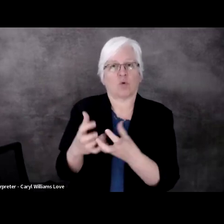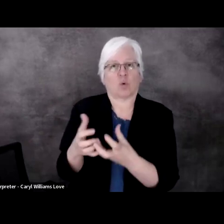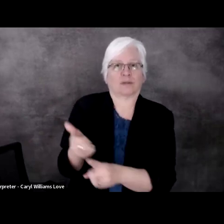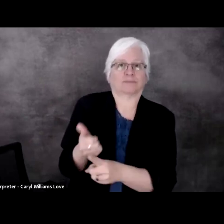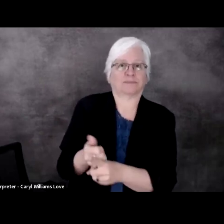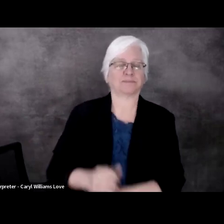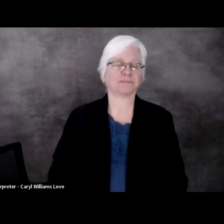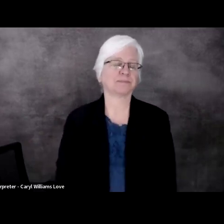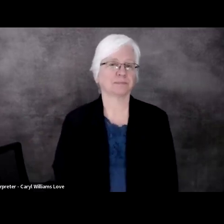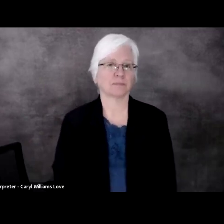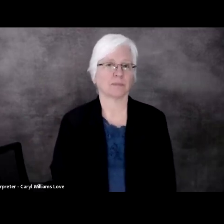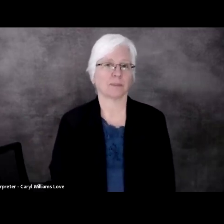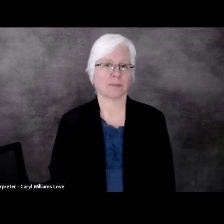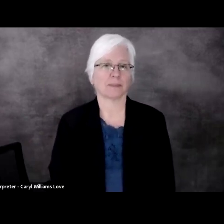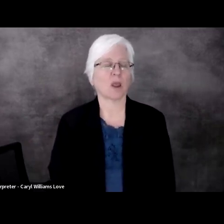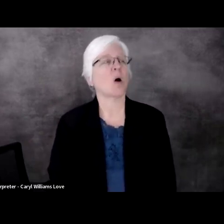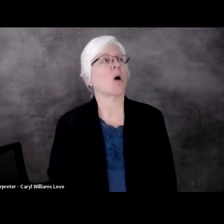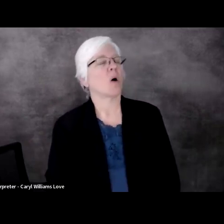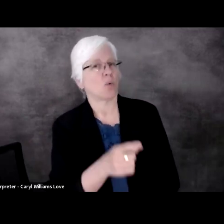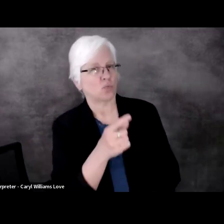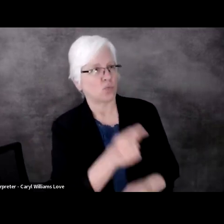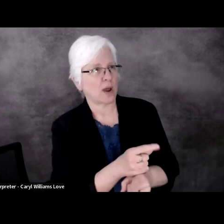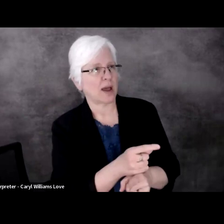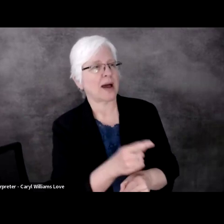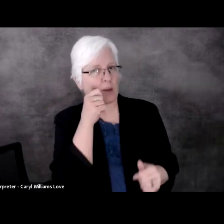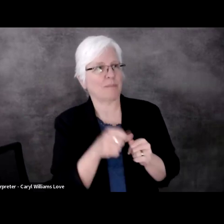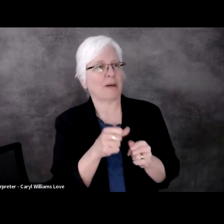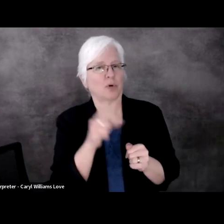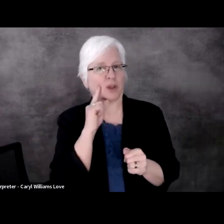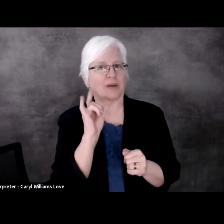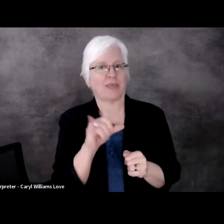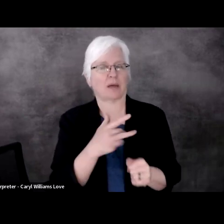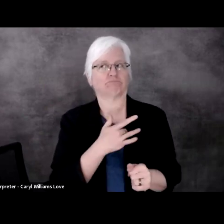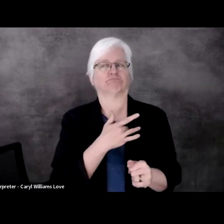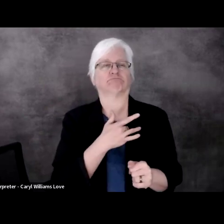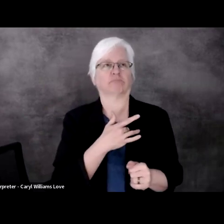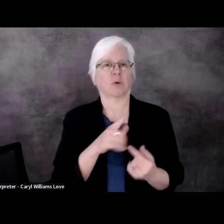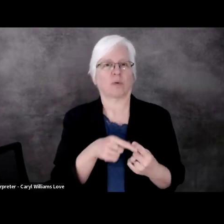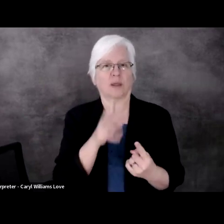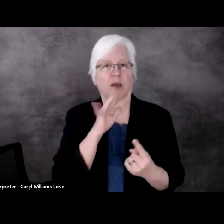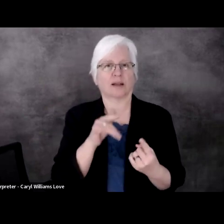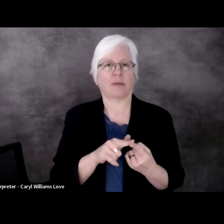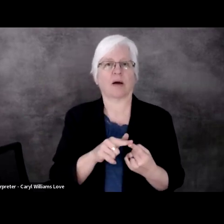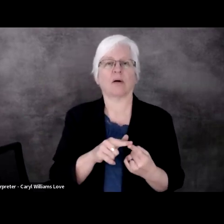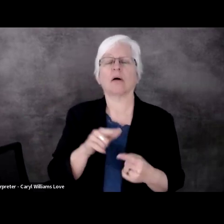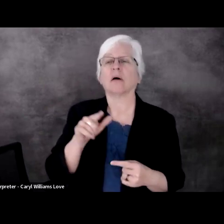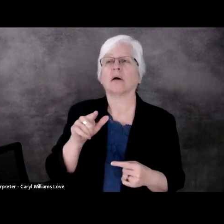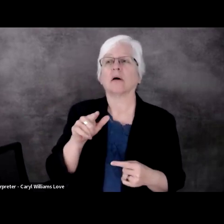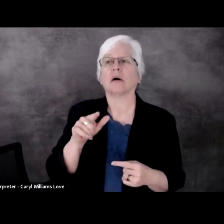Thanks for that, Lonnie. And I remember hearing that really spoke to me in the panel discussion too, when it was raised. It might've been Rep Davis who talked about